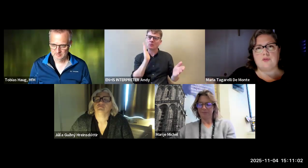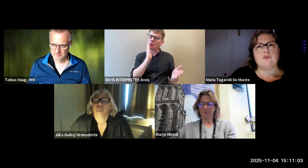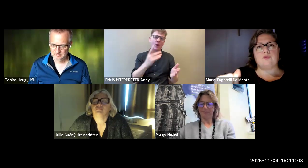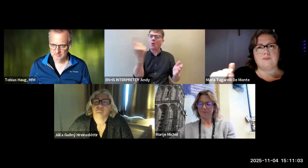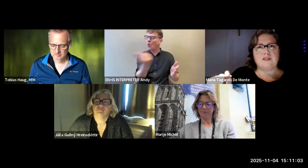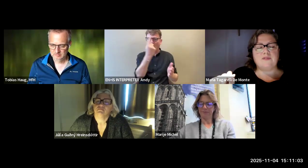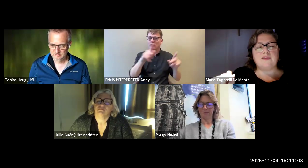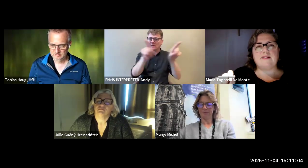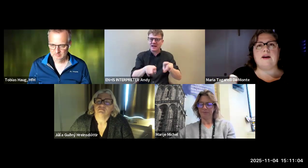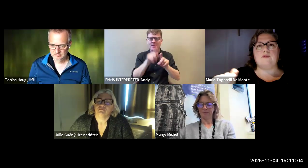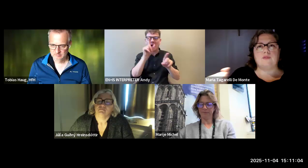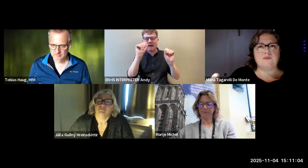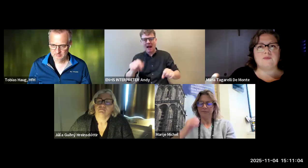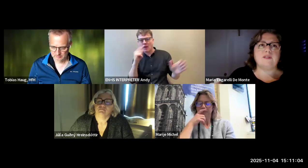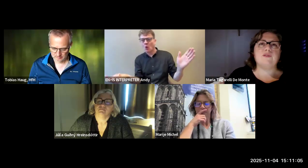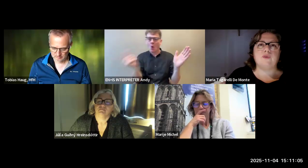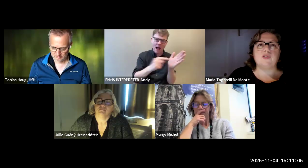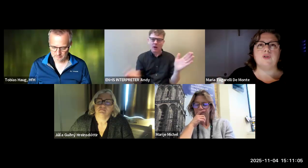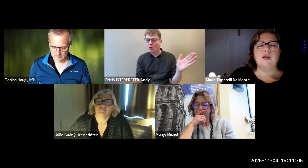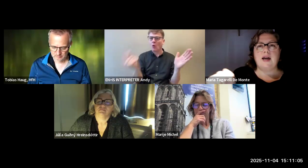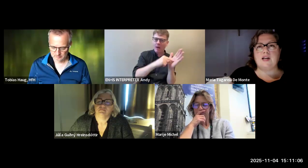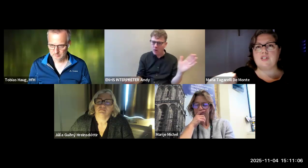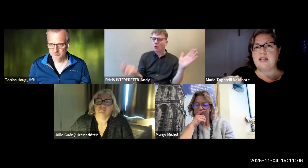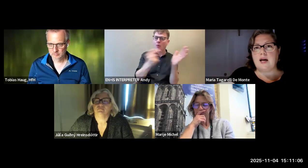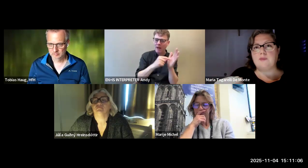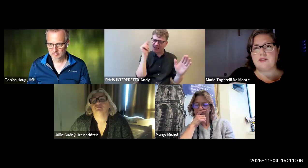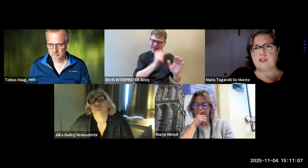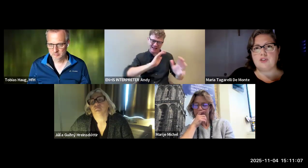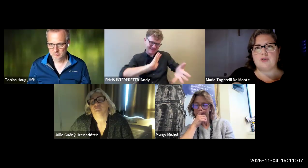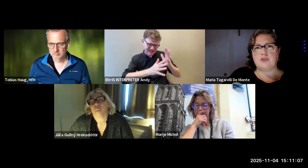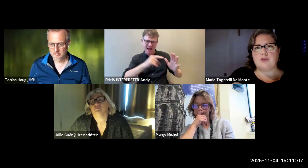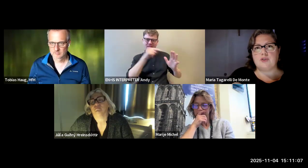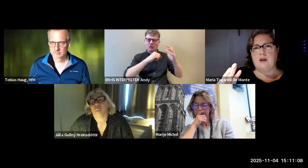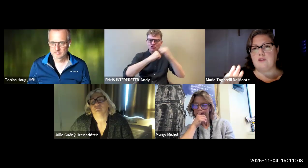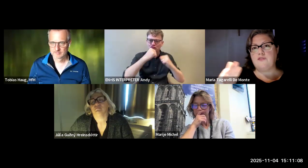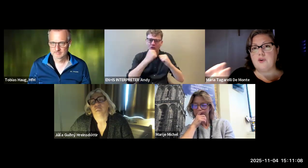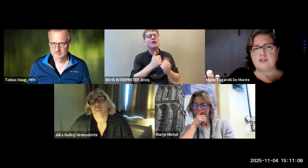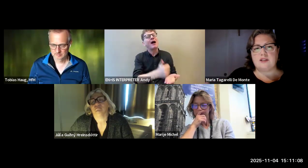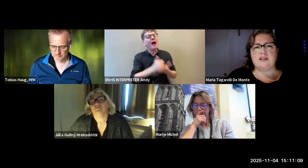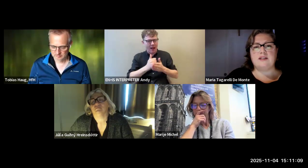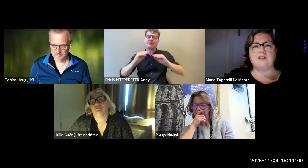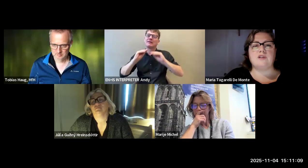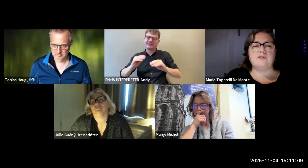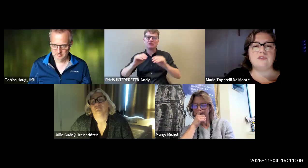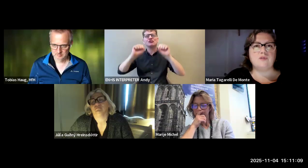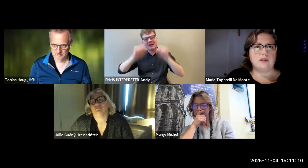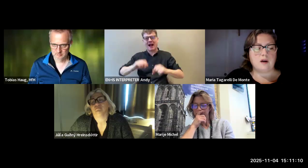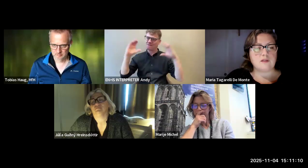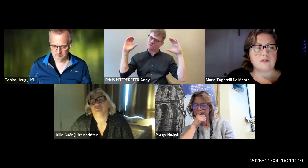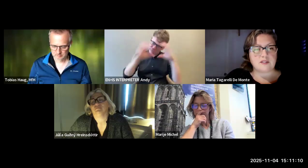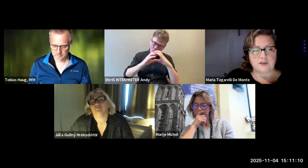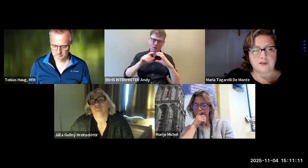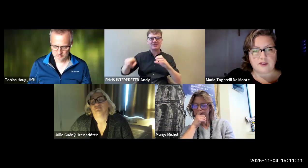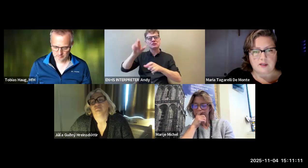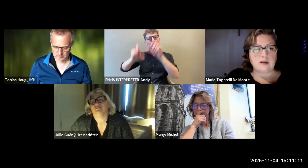easy to return to the specific sign, to the specific structure, actually helps the teacher on focusing the attention of the